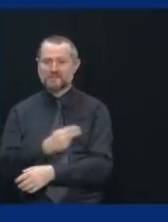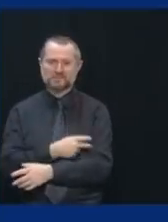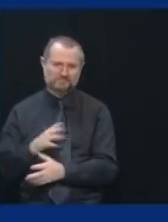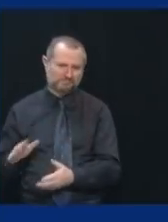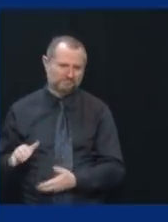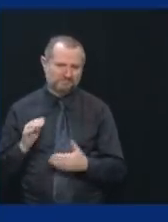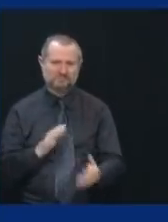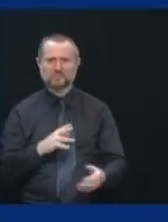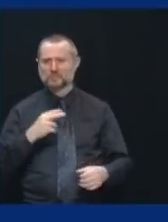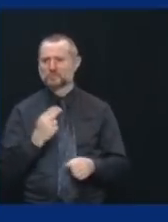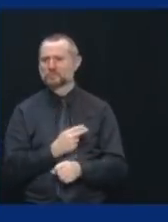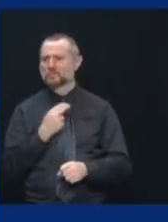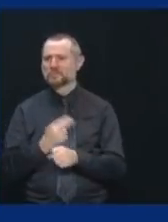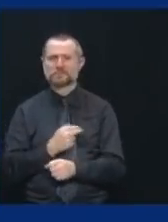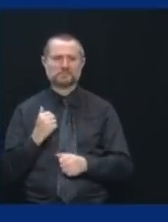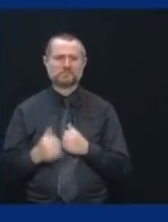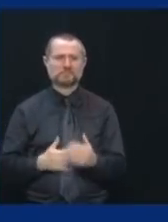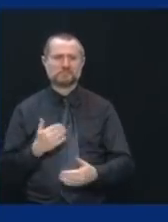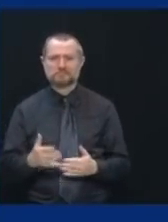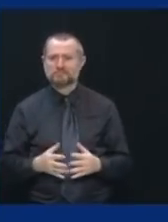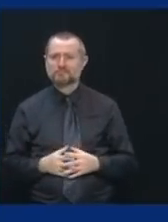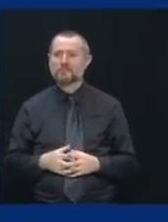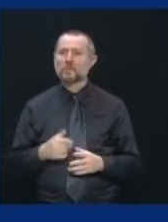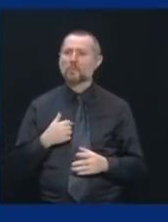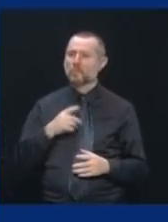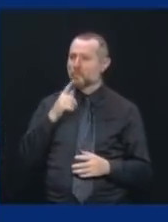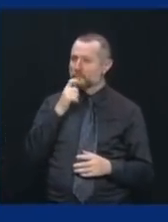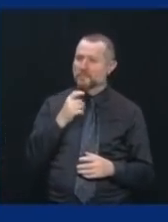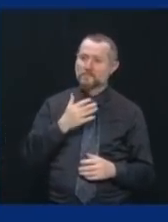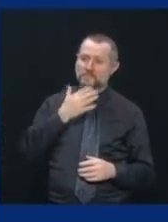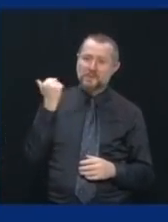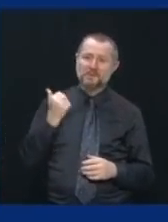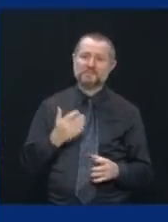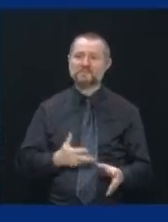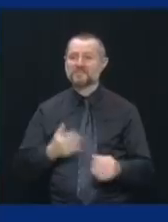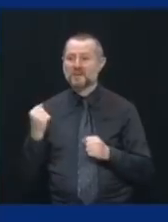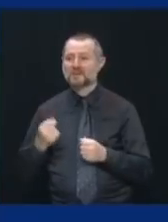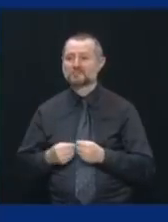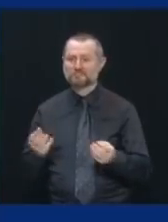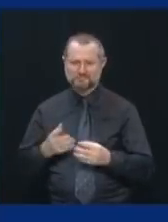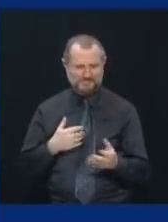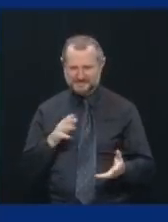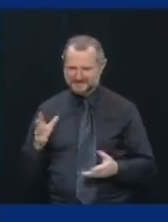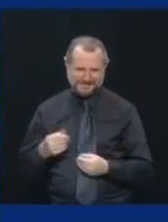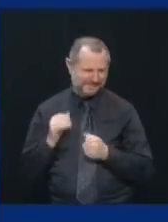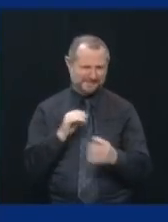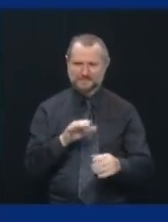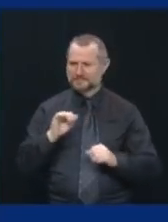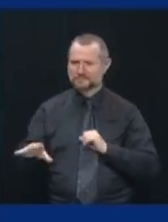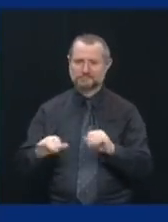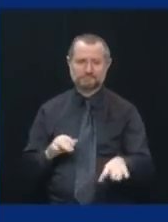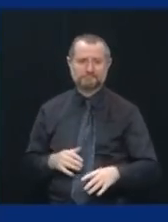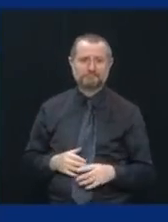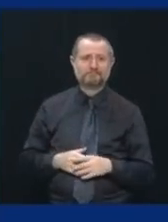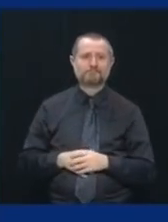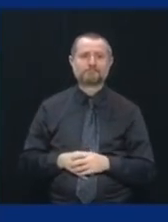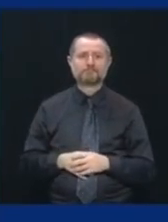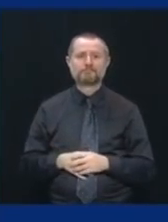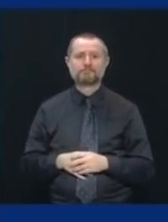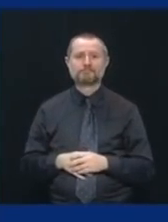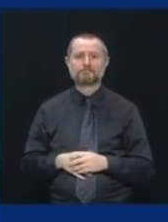doses and getting them to the fastest distributors. Frankly, the single